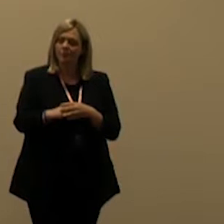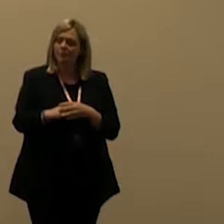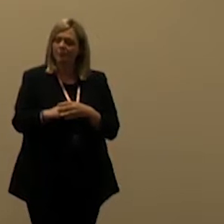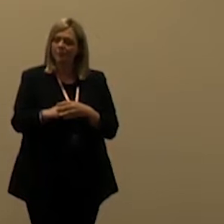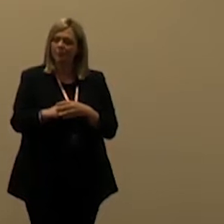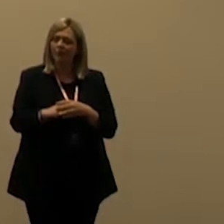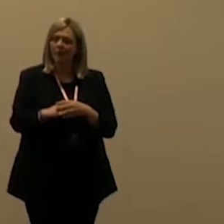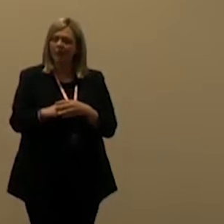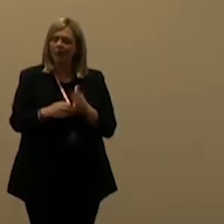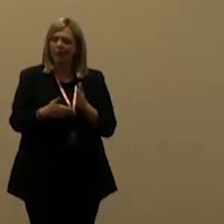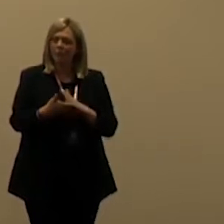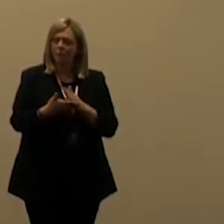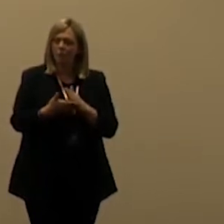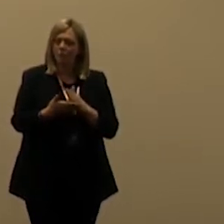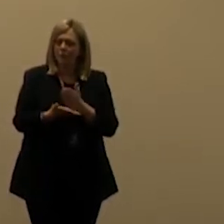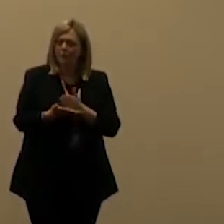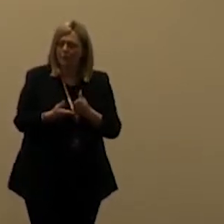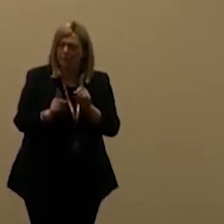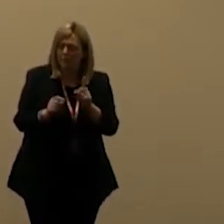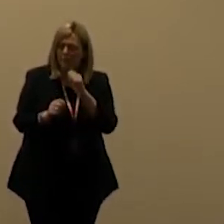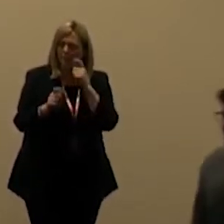makes sense as a sentence. I'll keep going anyway.